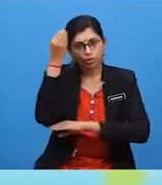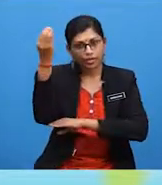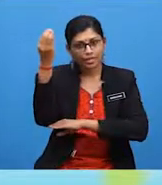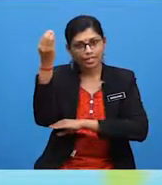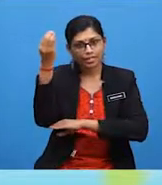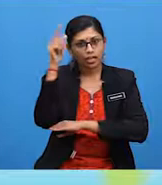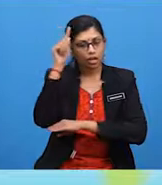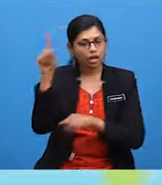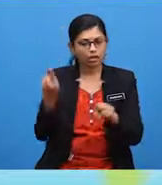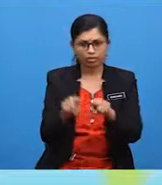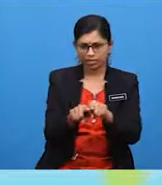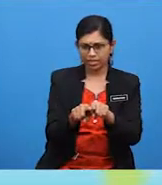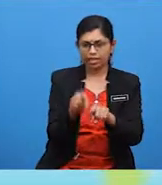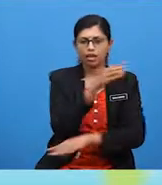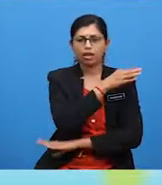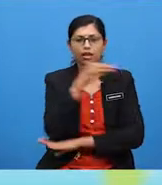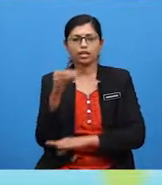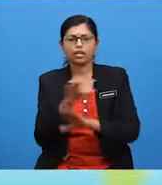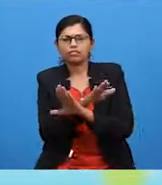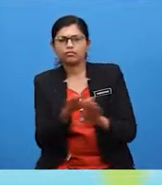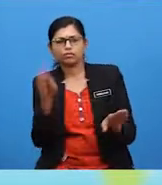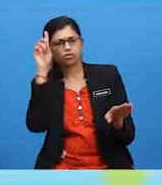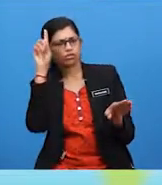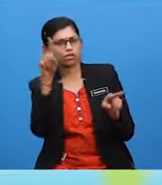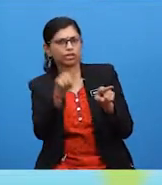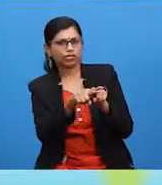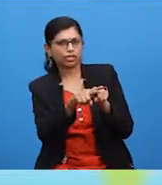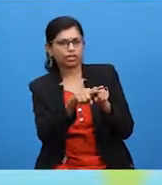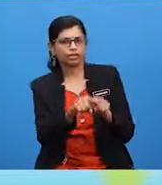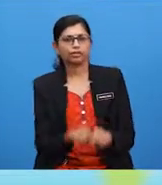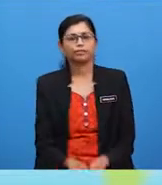opinions, agreeing or disagreeing politely.